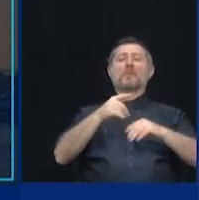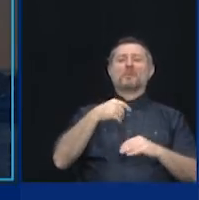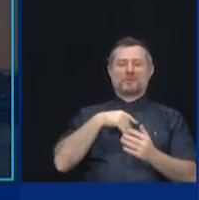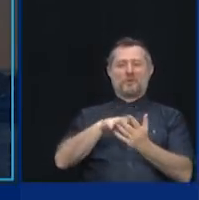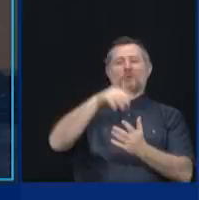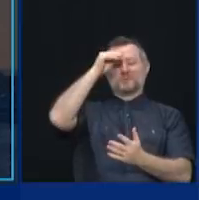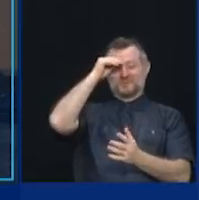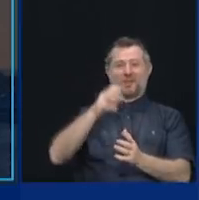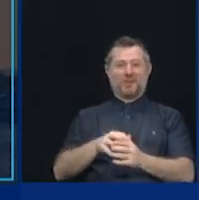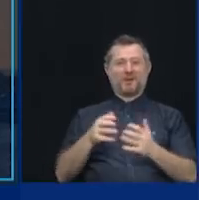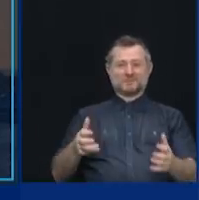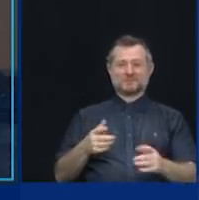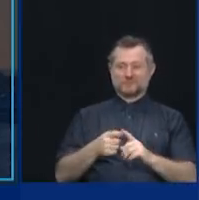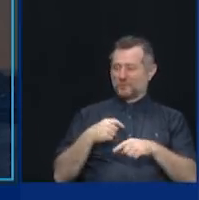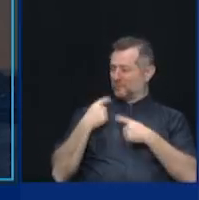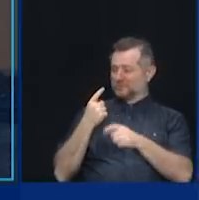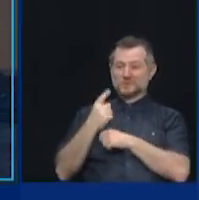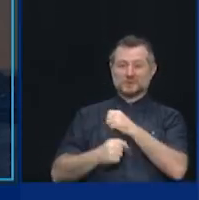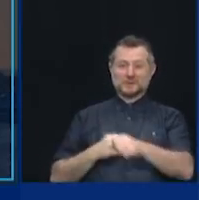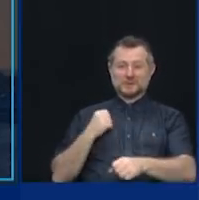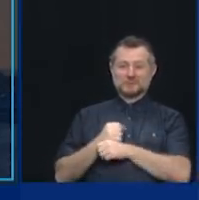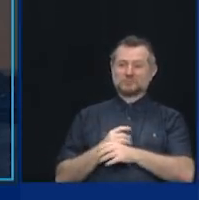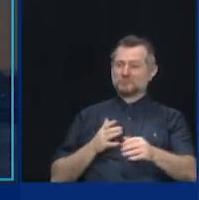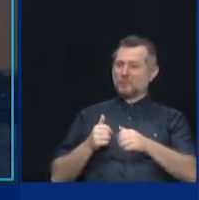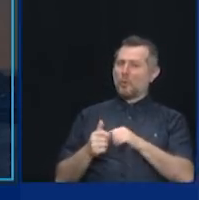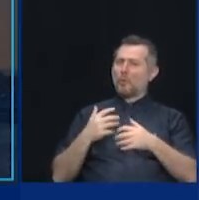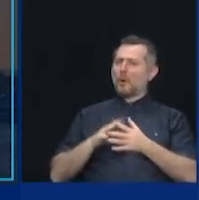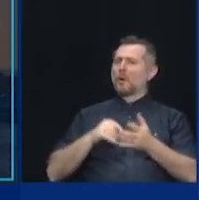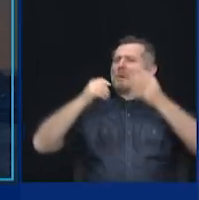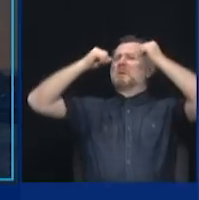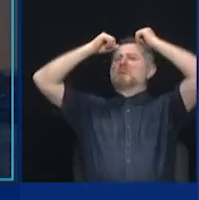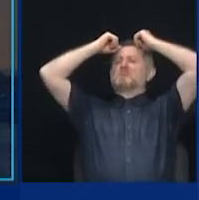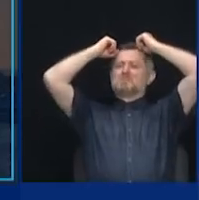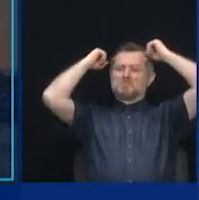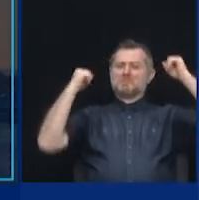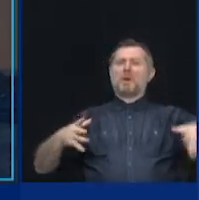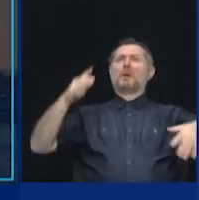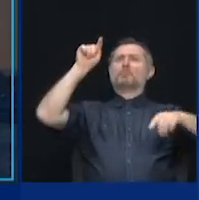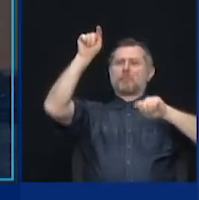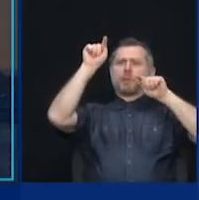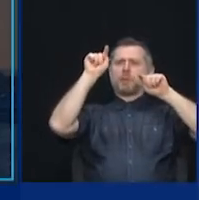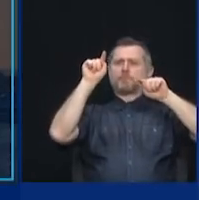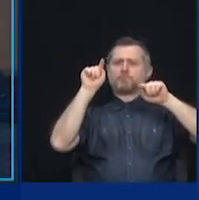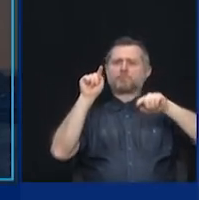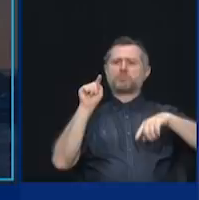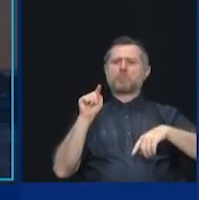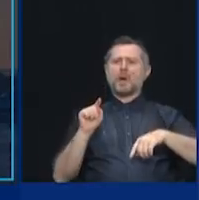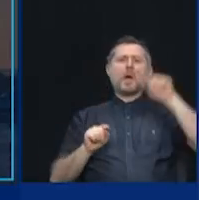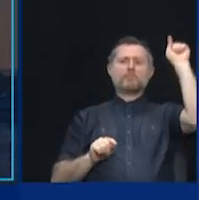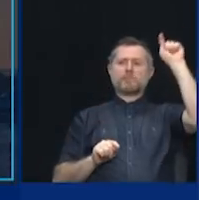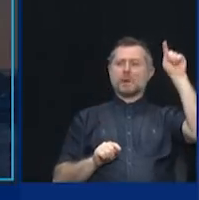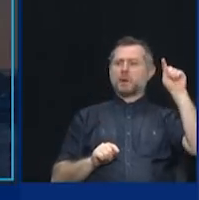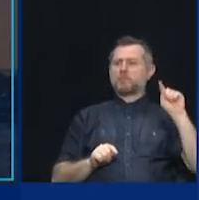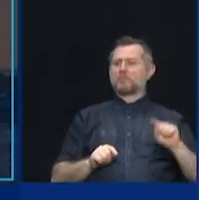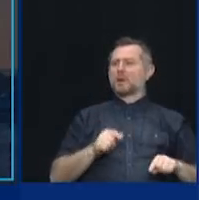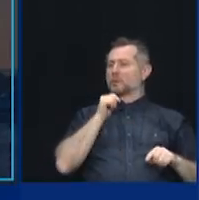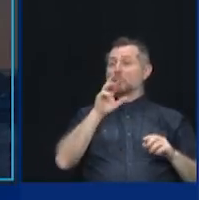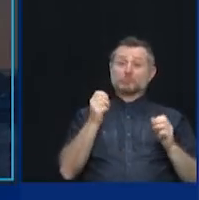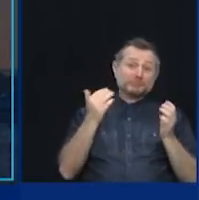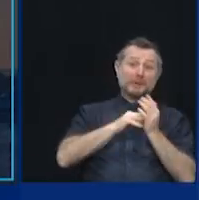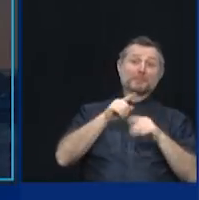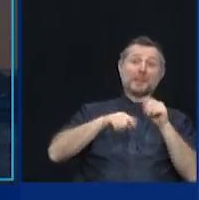year. We've learned many lessons during COVID. So we're not going to just rebuild. We're going to reimagine New